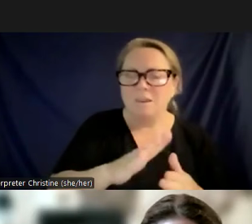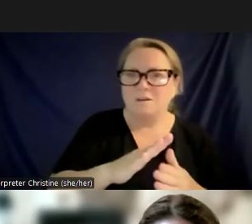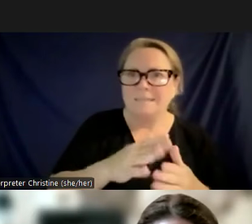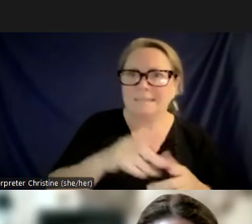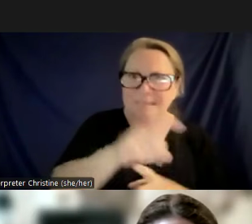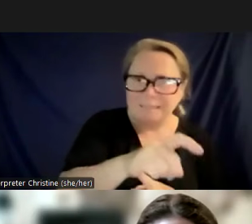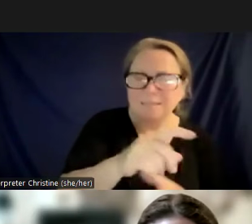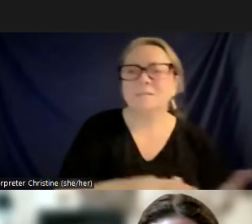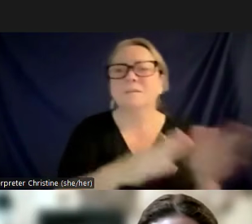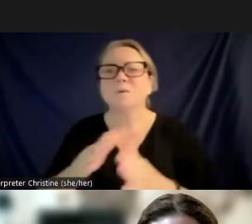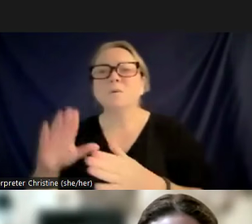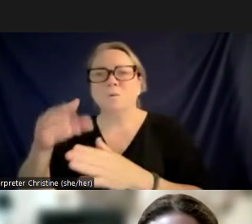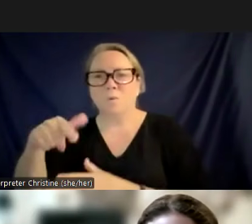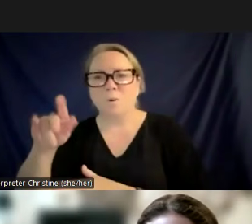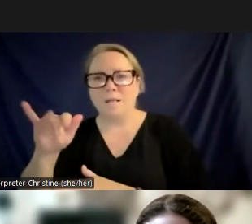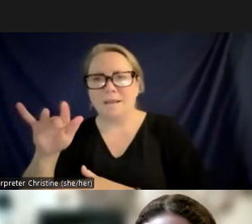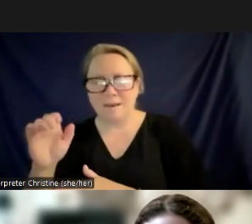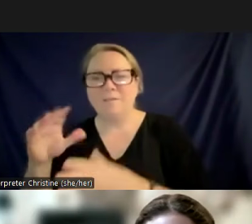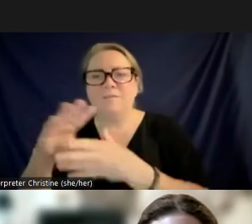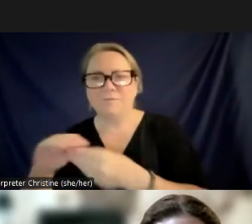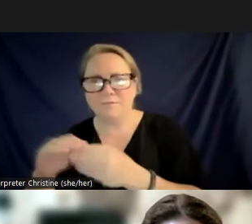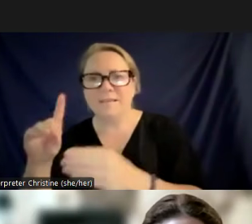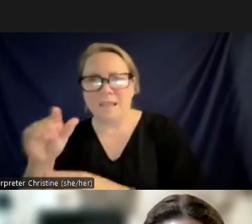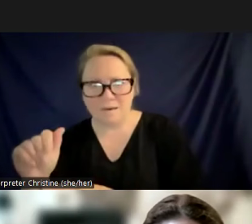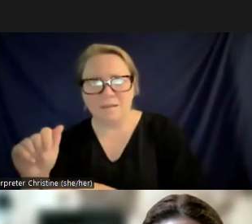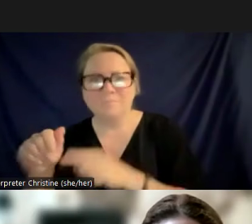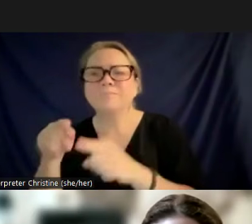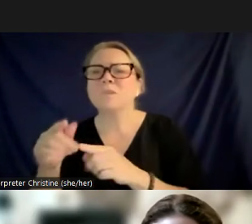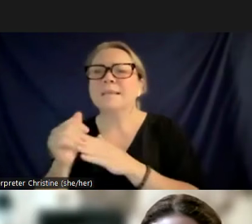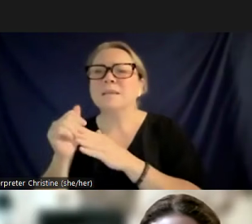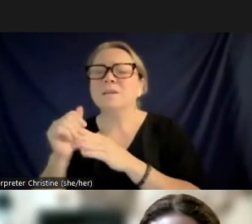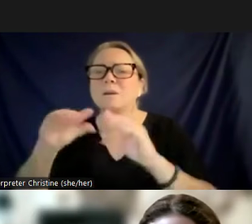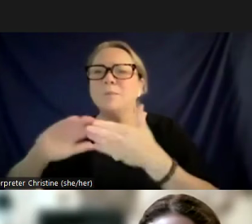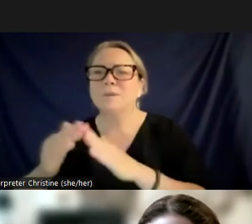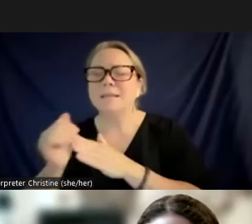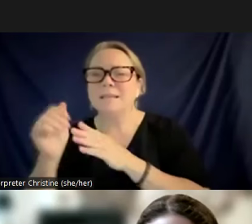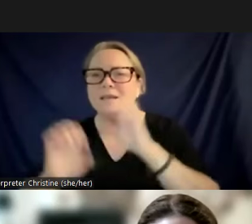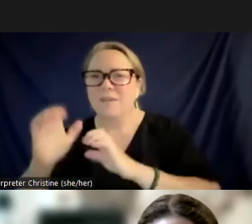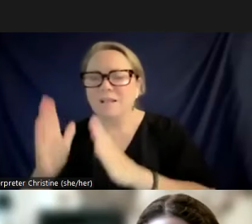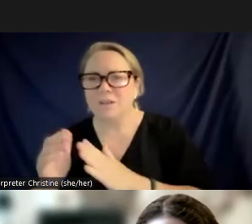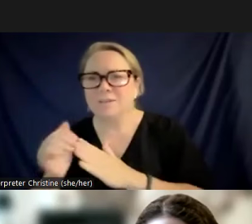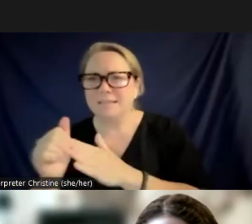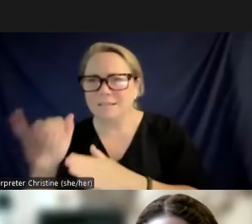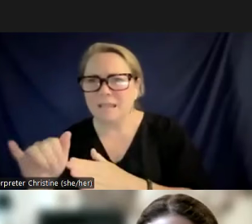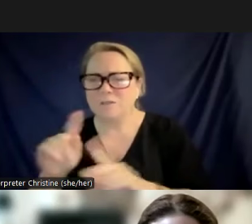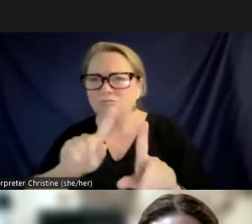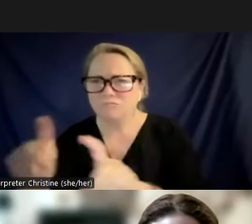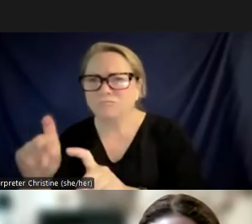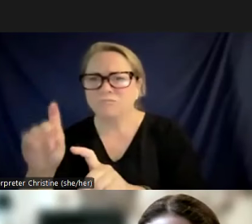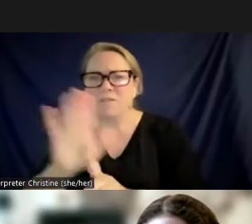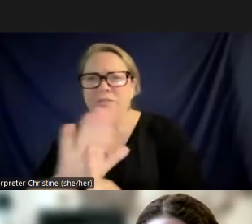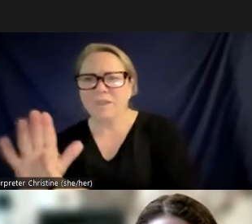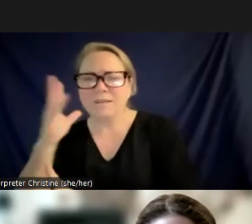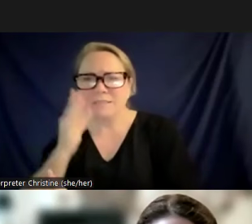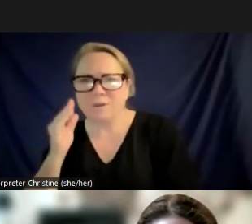interviews and focus groups, which are led by a team of community evaluators to understand topics and experiences that are difficult